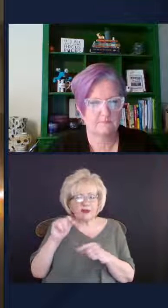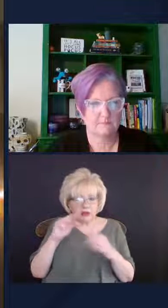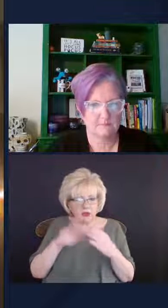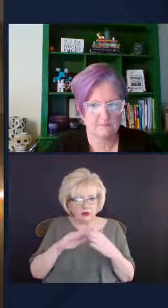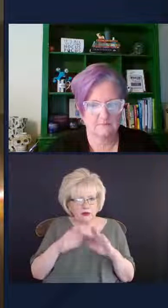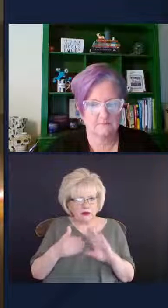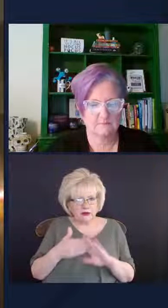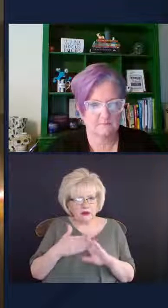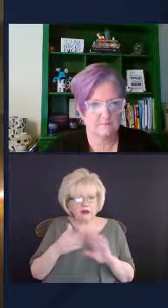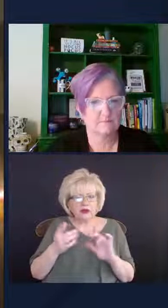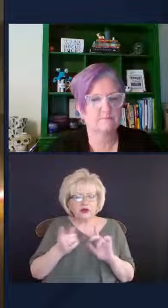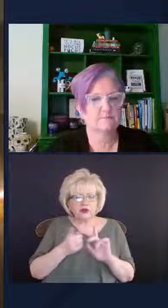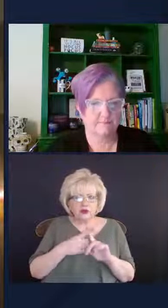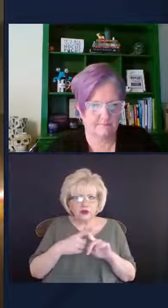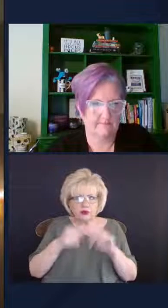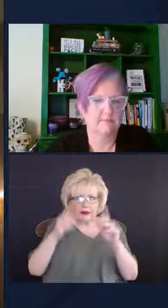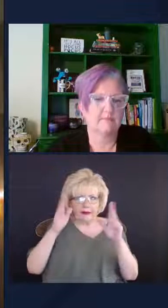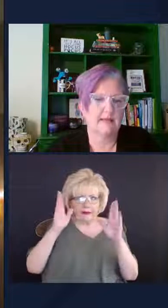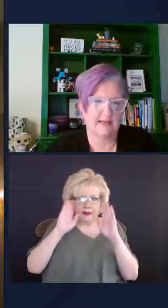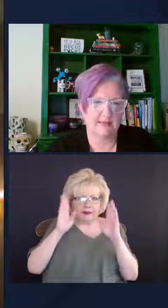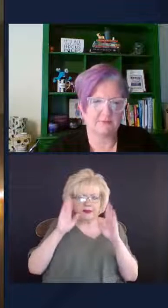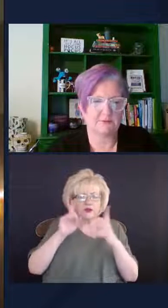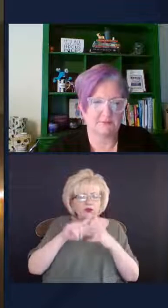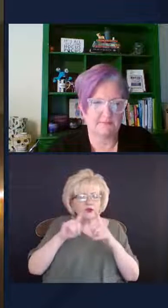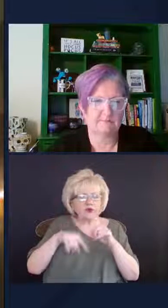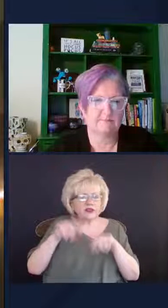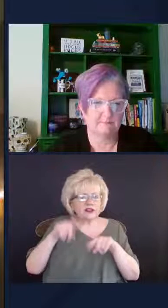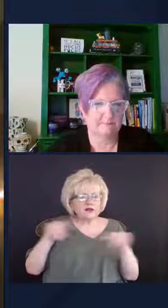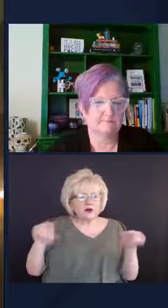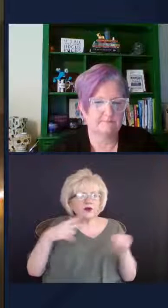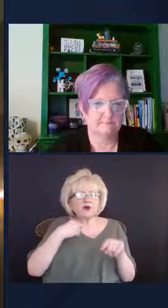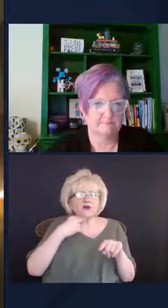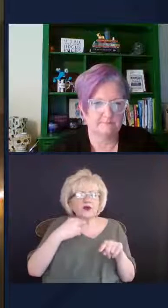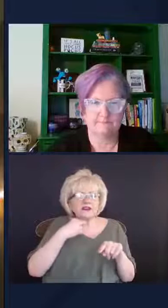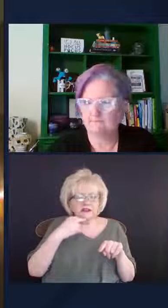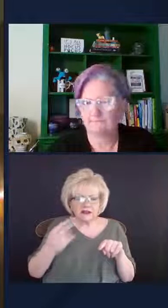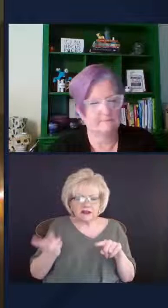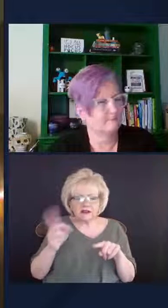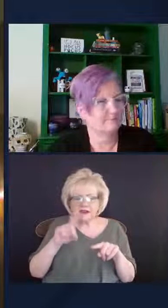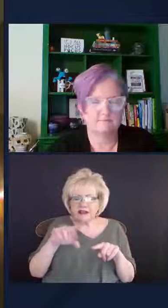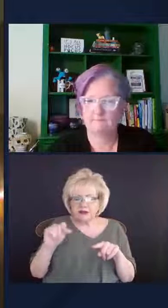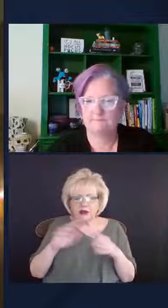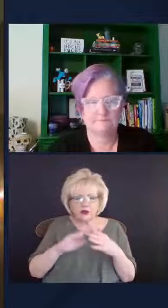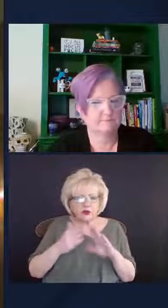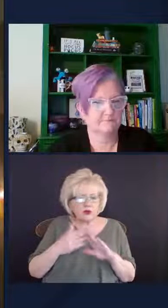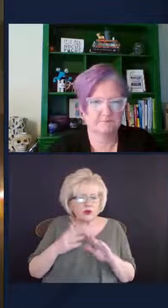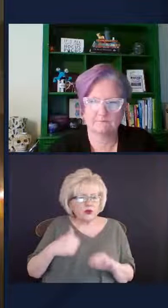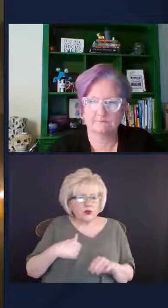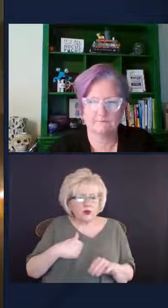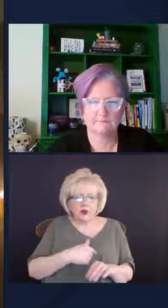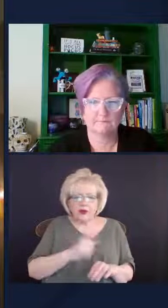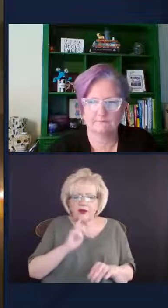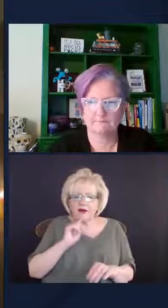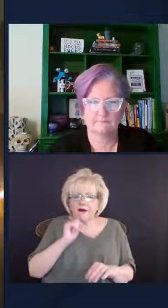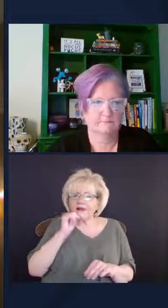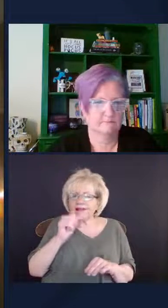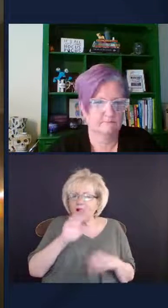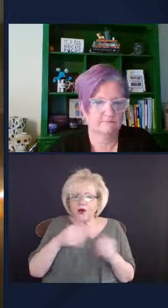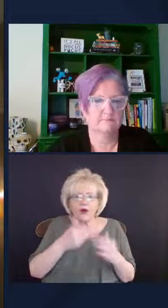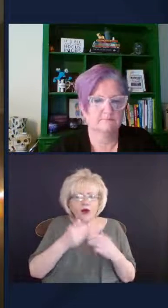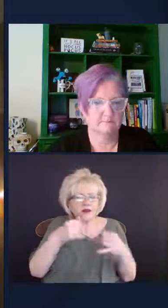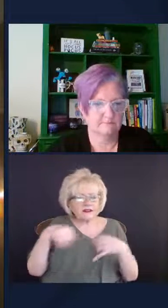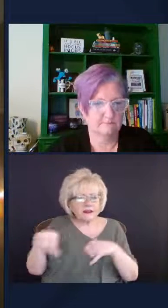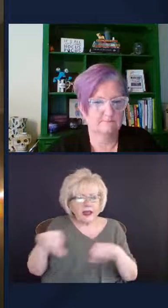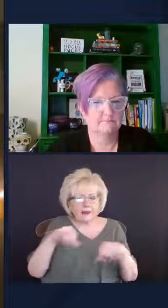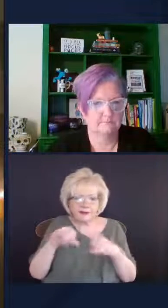to diverse voices within the disability community. Absolutely. We're not all the same. Do not always have the same perspectives.